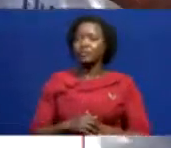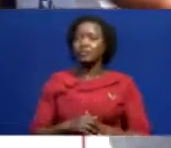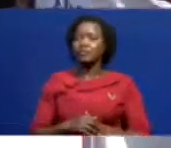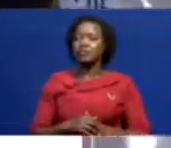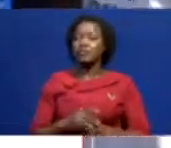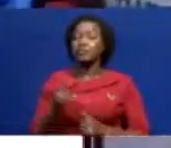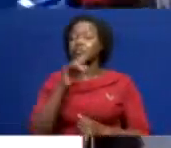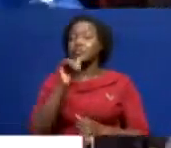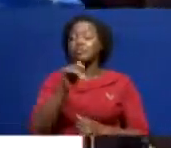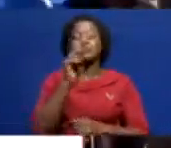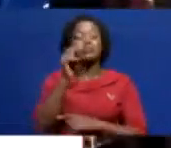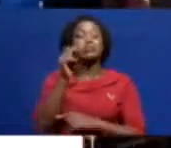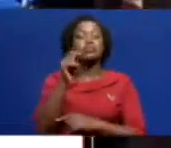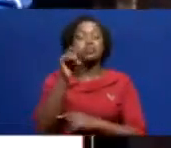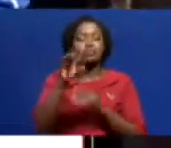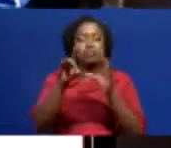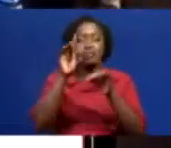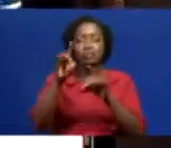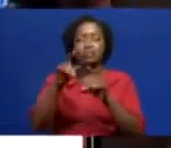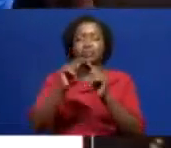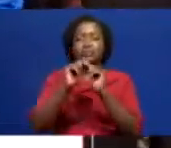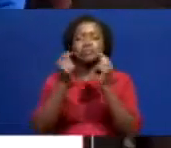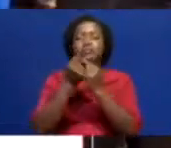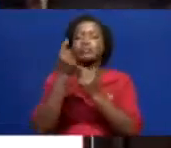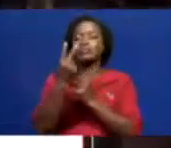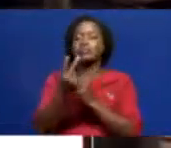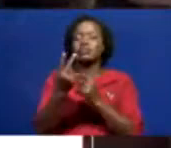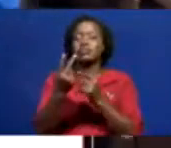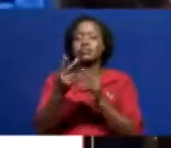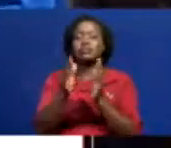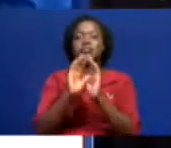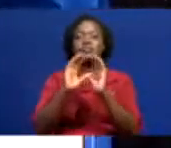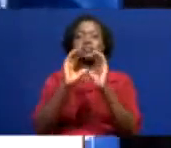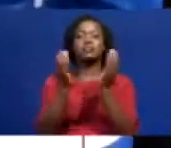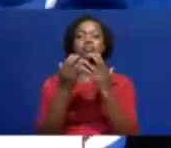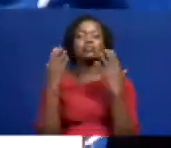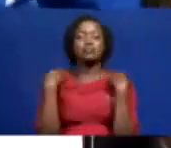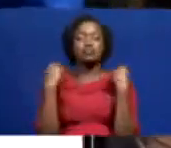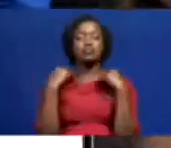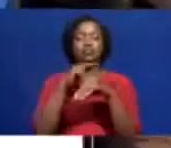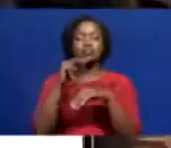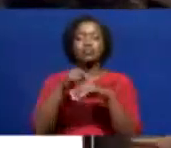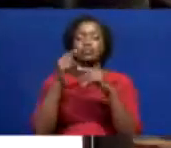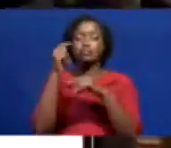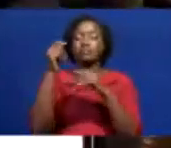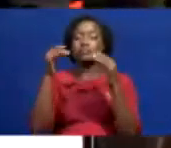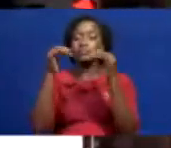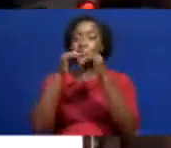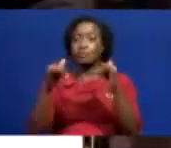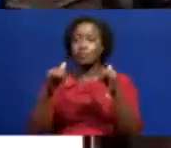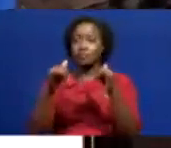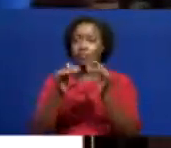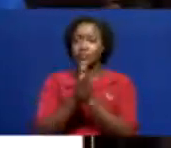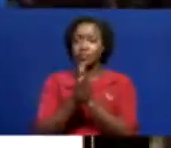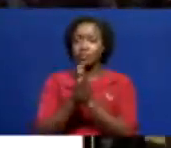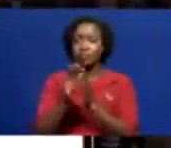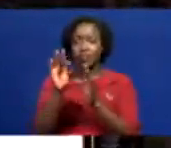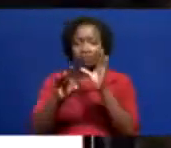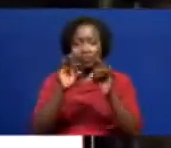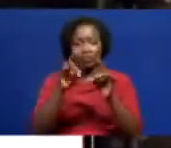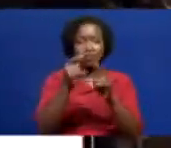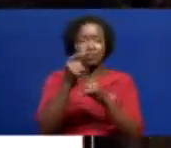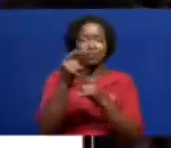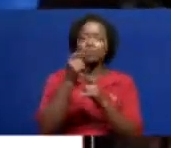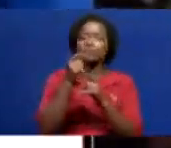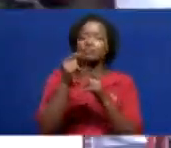Ababu said the talent spotted during the Term 2 ball games will be assembled in an inaugural national talent camp, during which the emerging talents will receive training